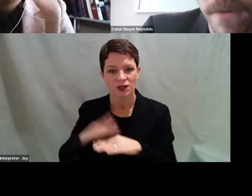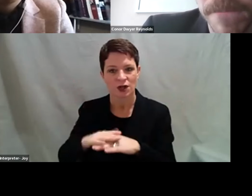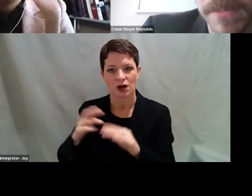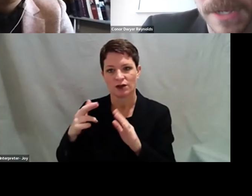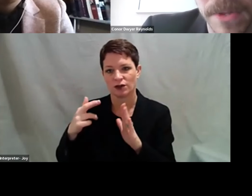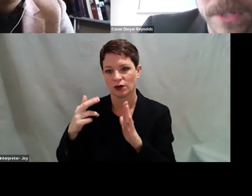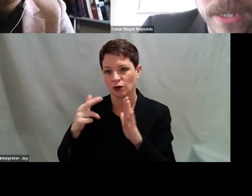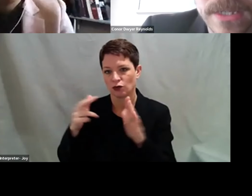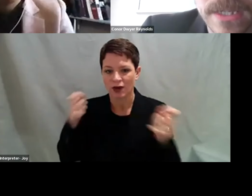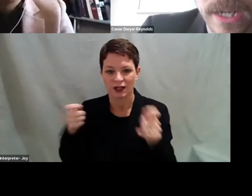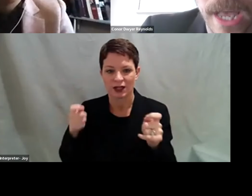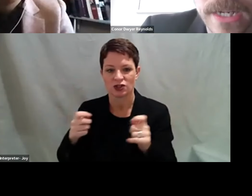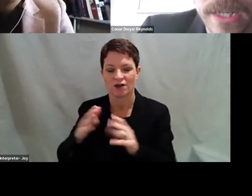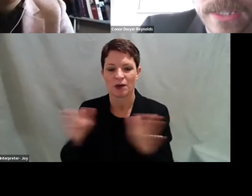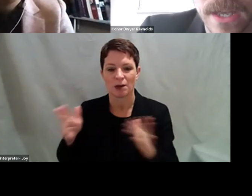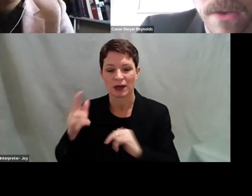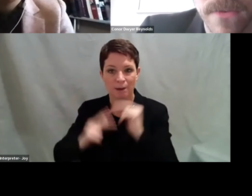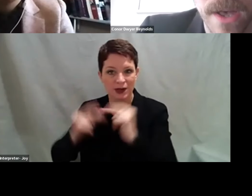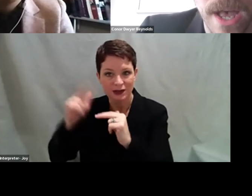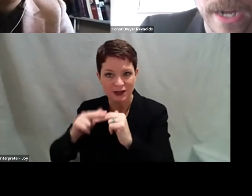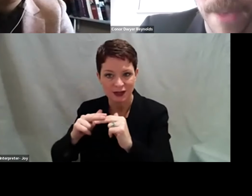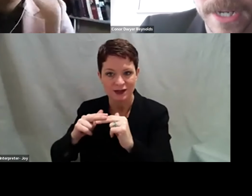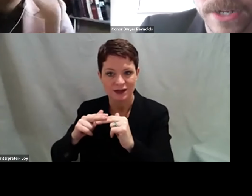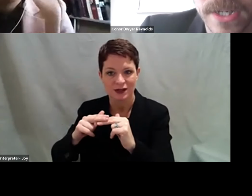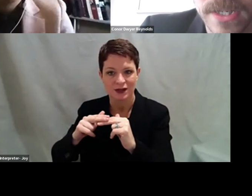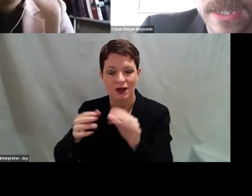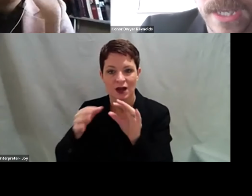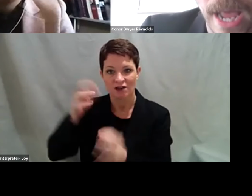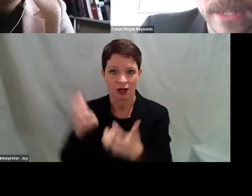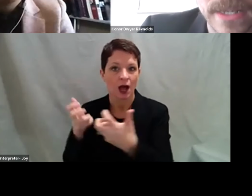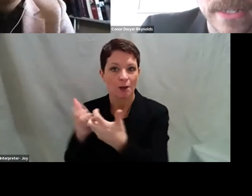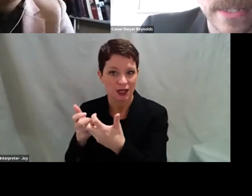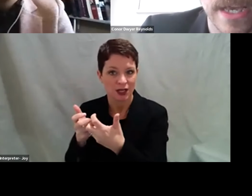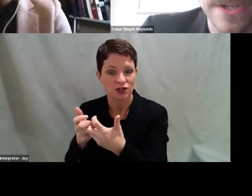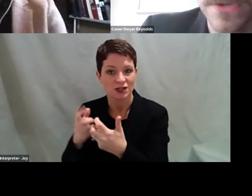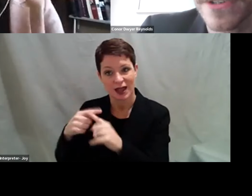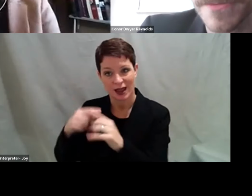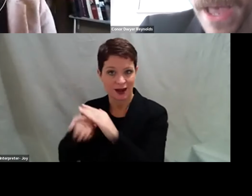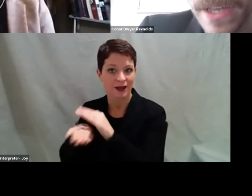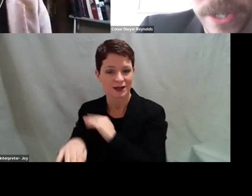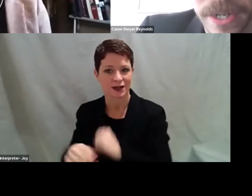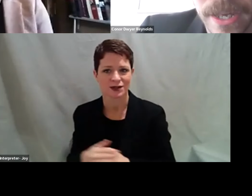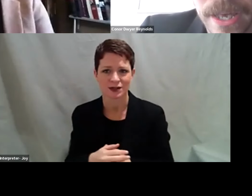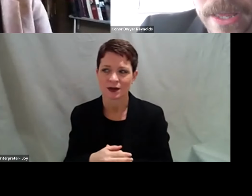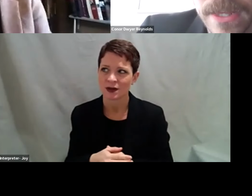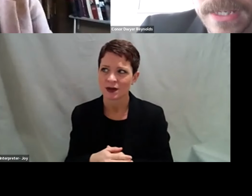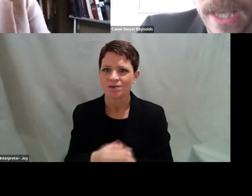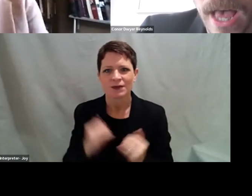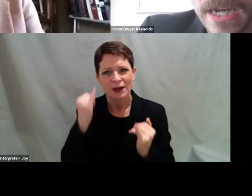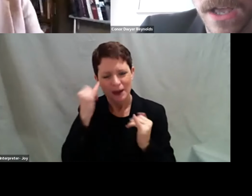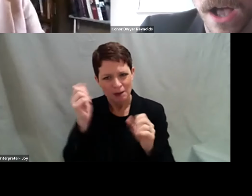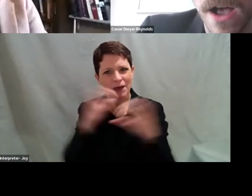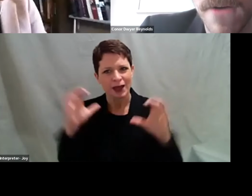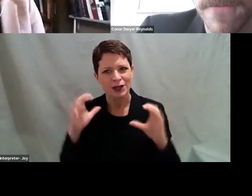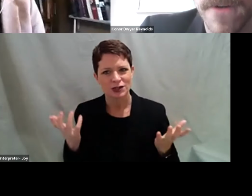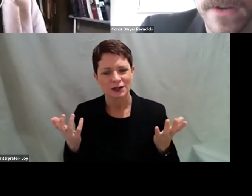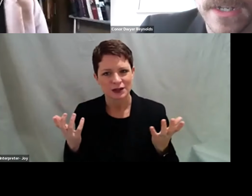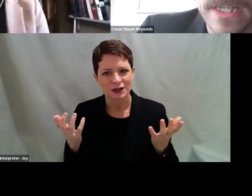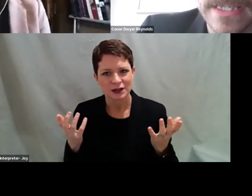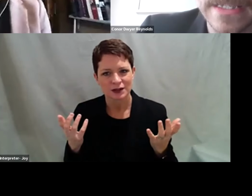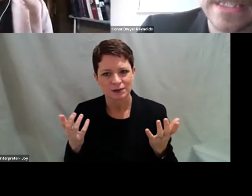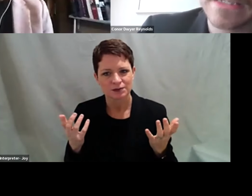regulation of public buildings in the context of accommodations and access. You could imagine these kind